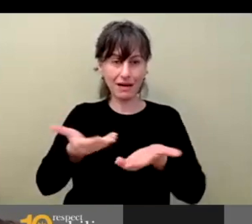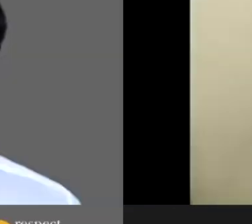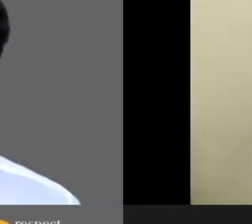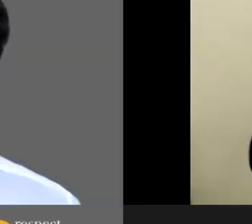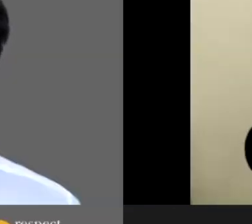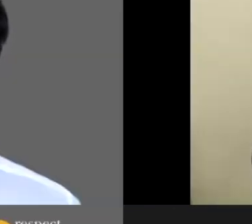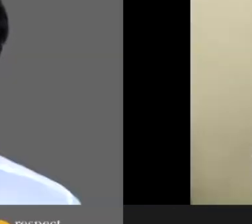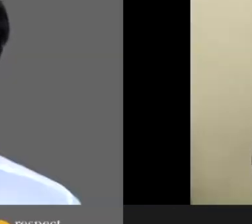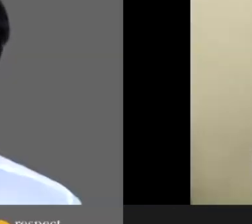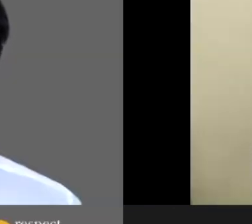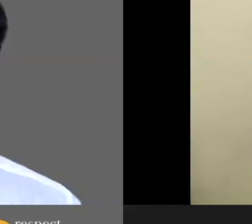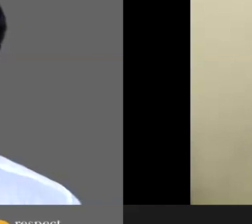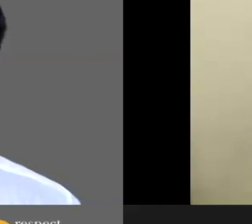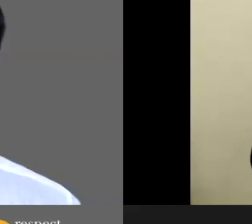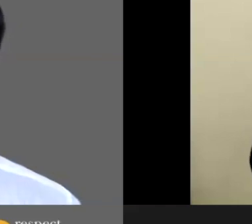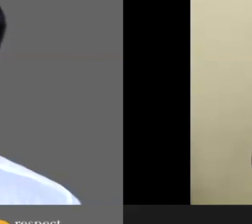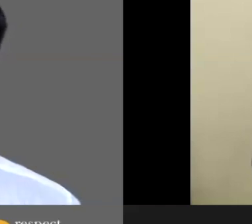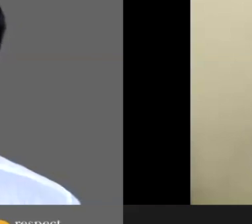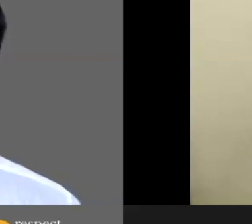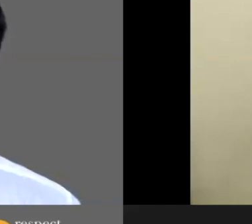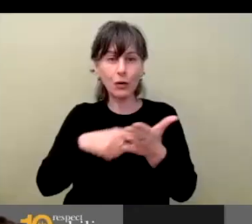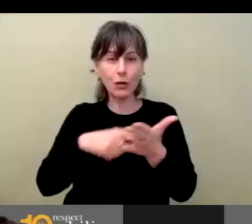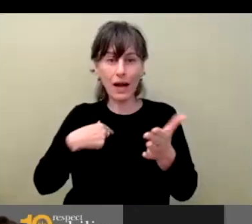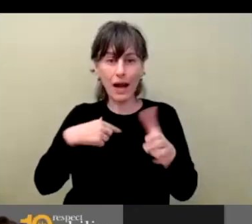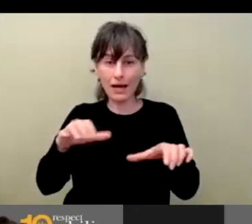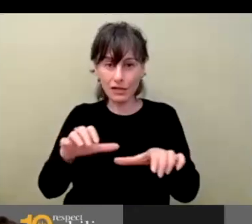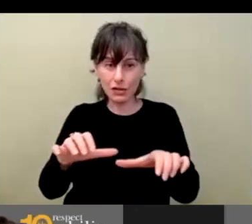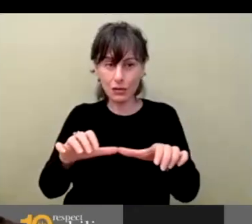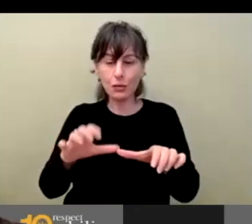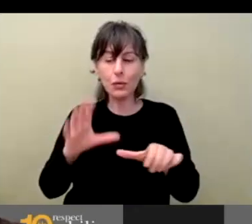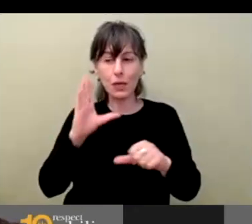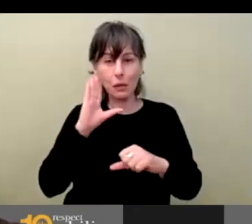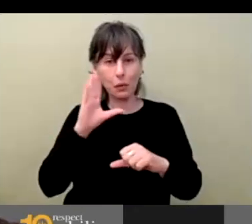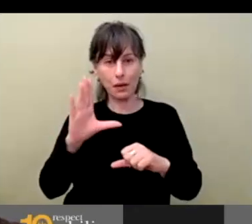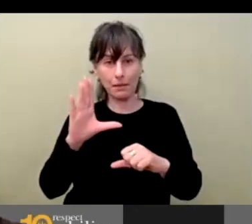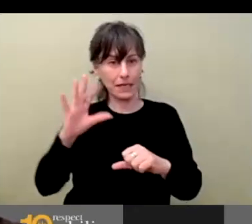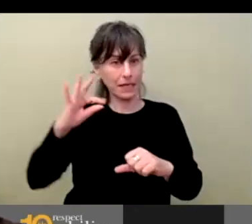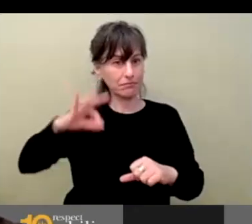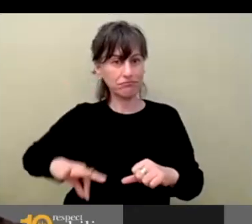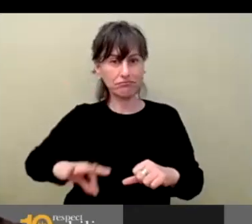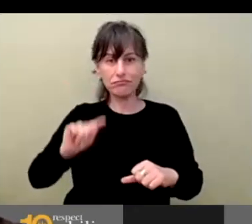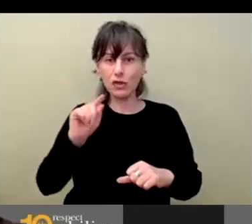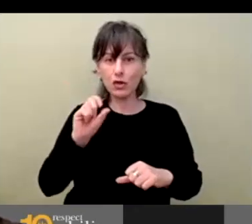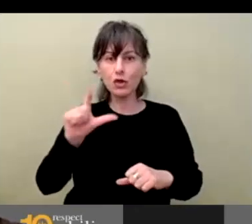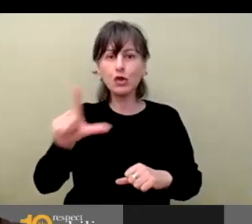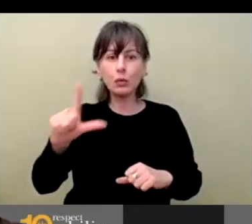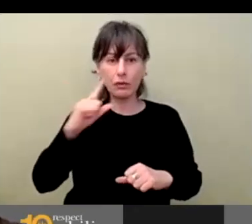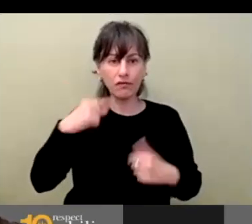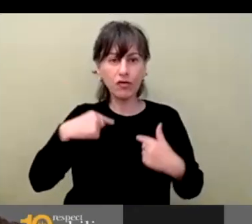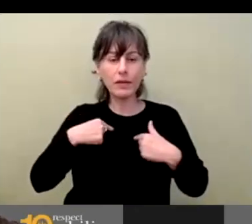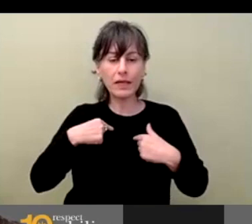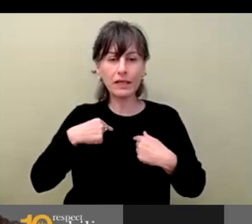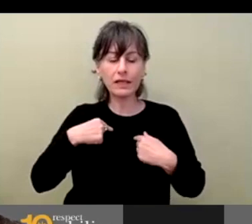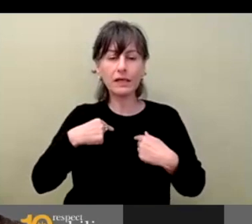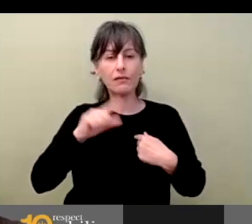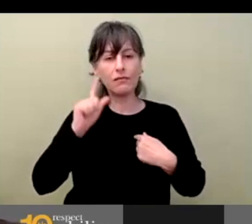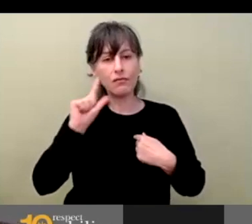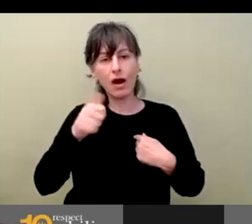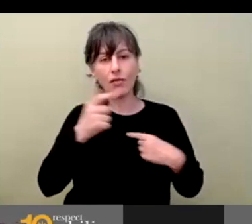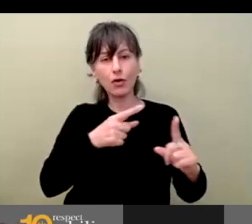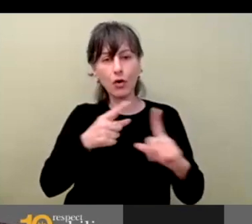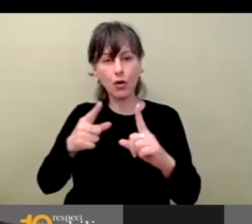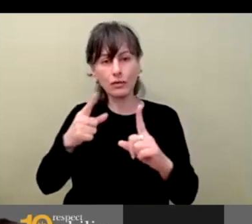know no matter what I do will be a huge tool for me to achieve any of the goals that I